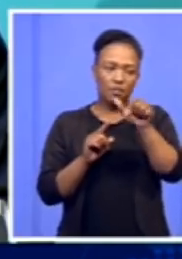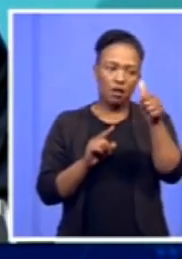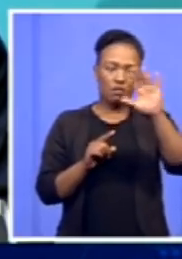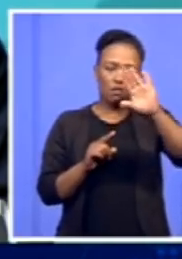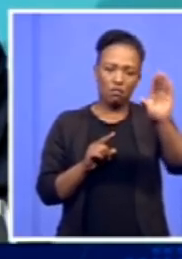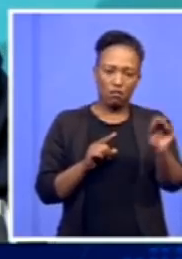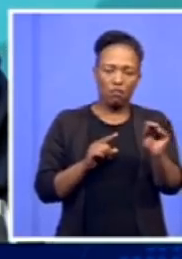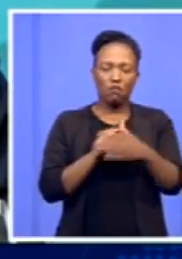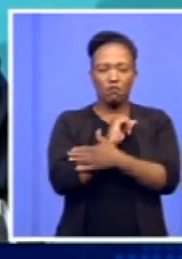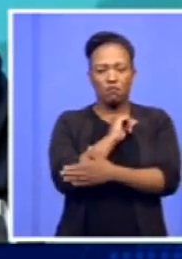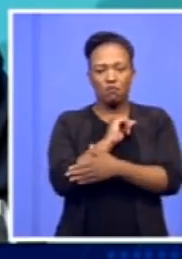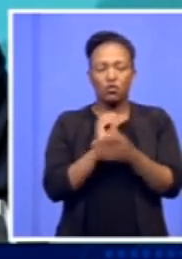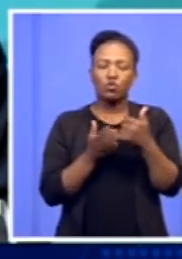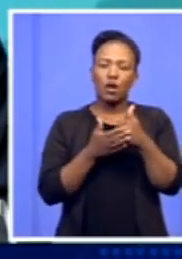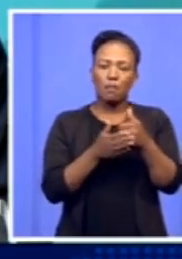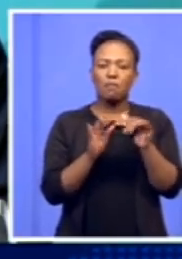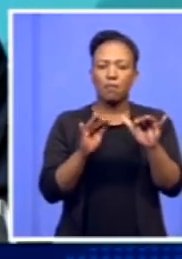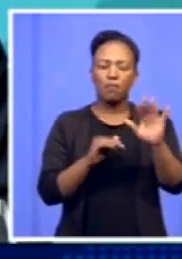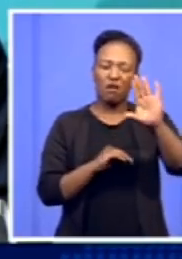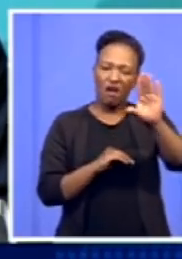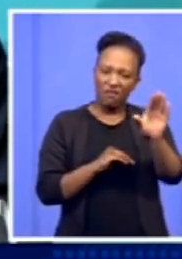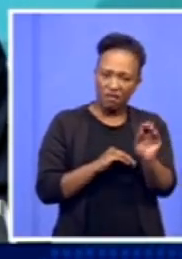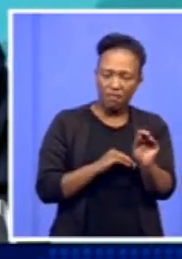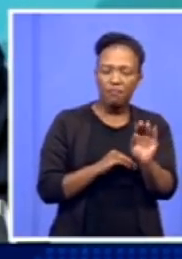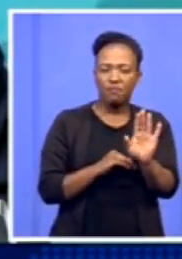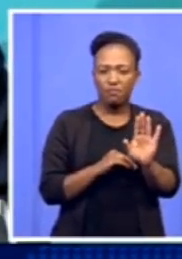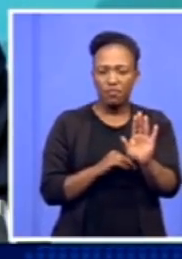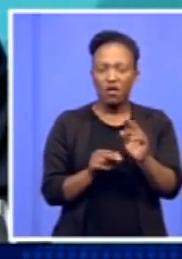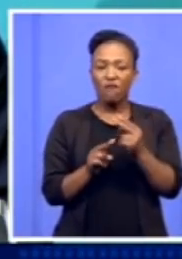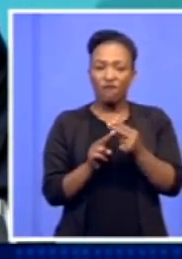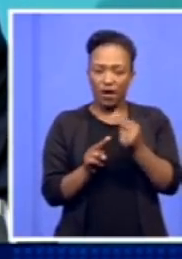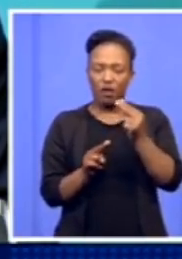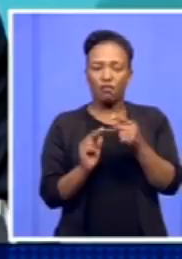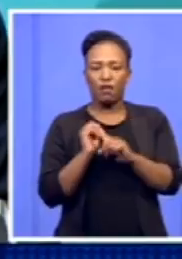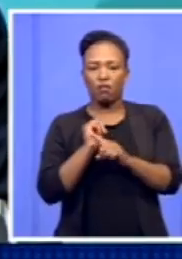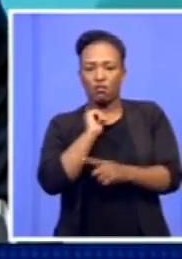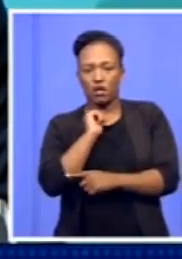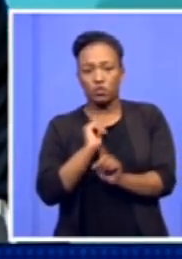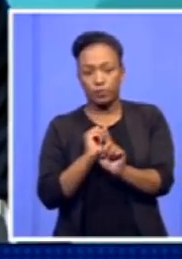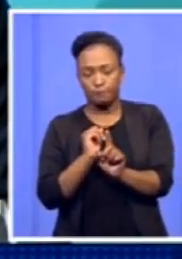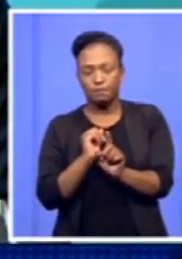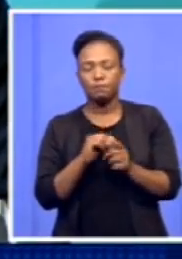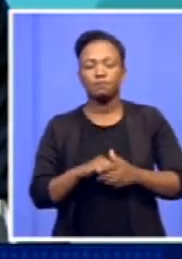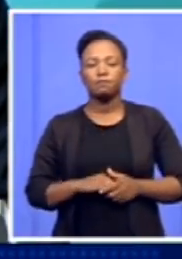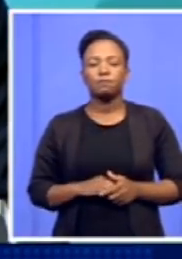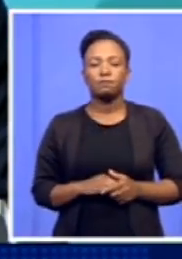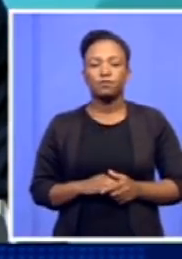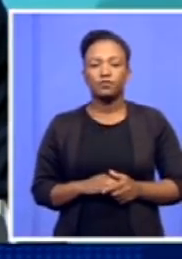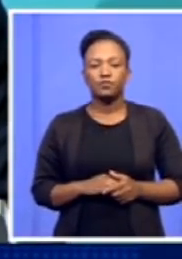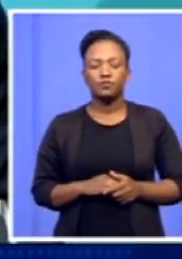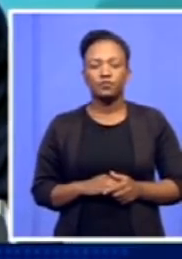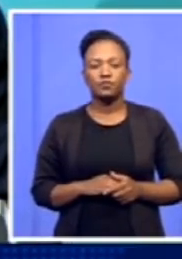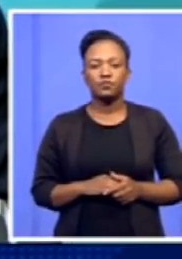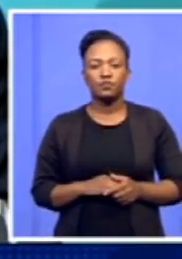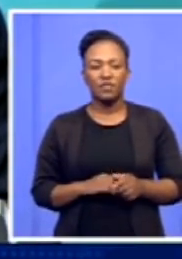citizens. One final thing I should say is that this help that we're receiving